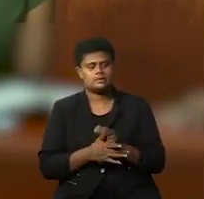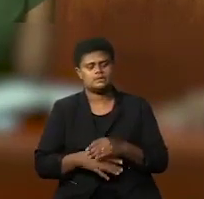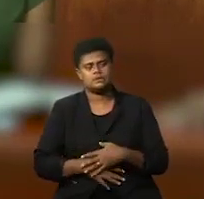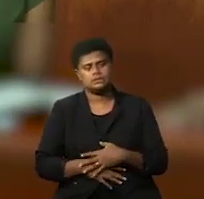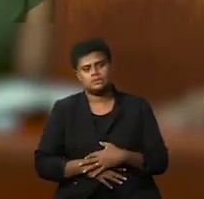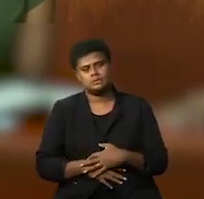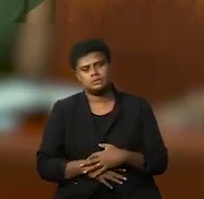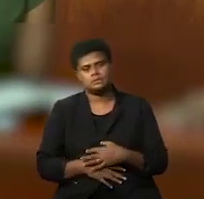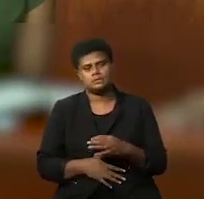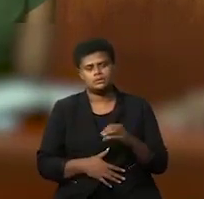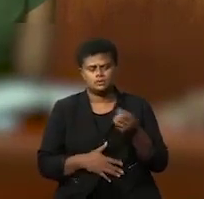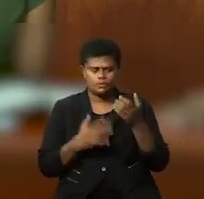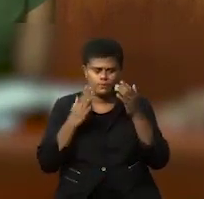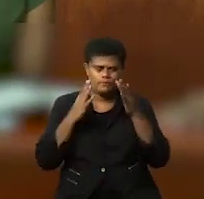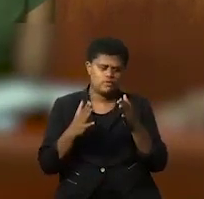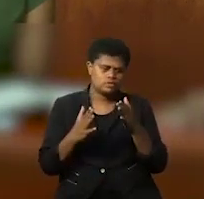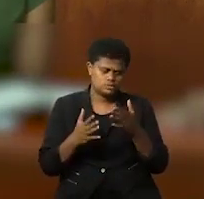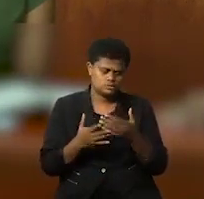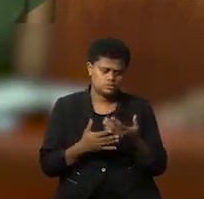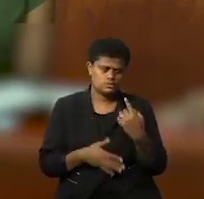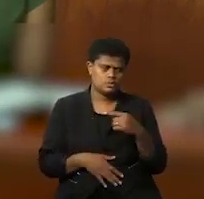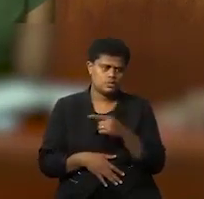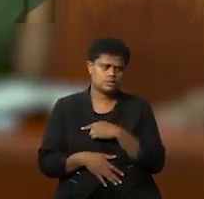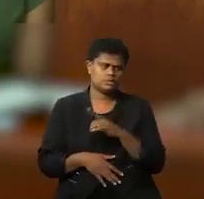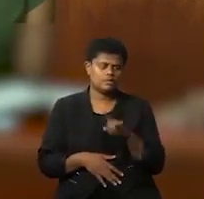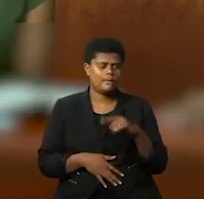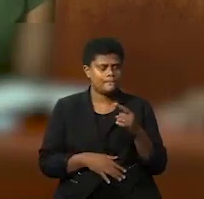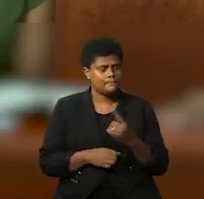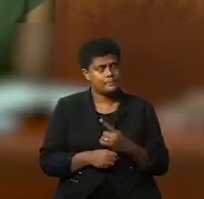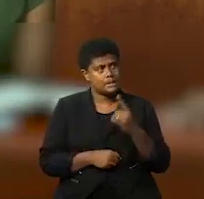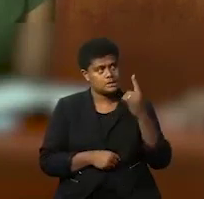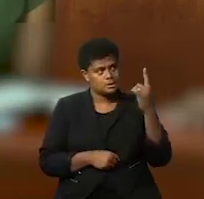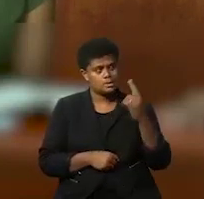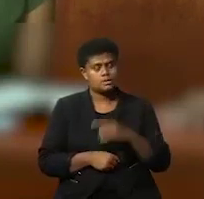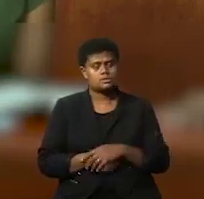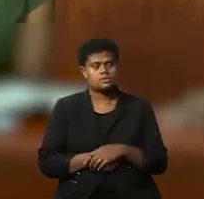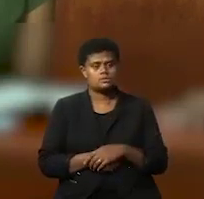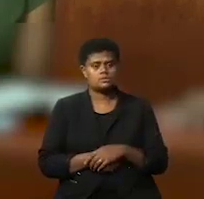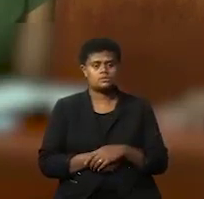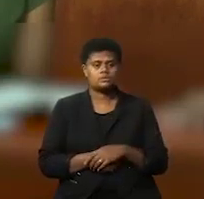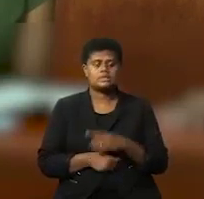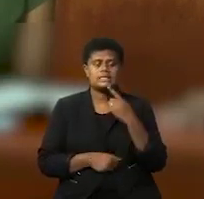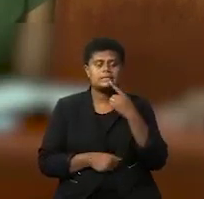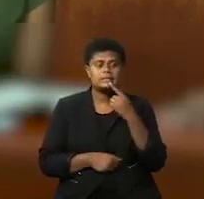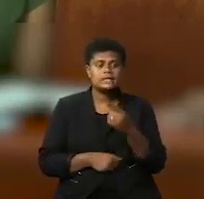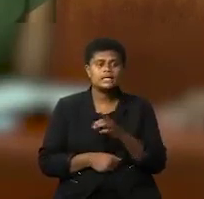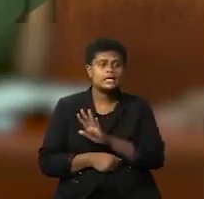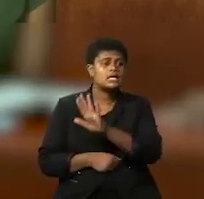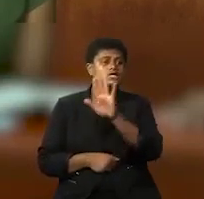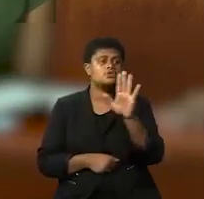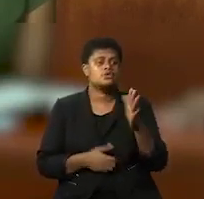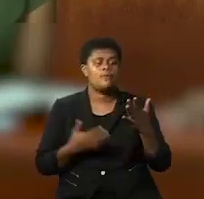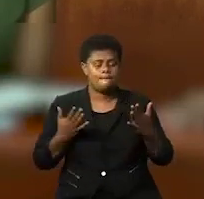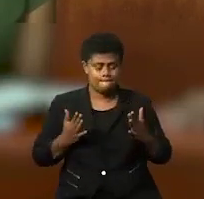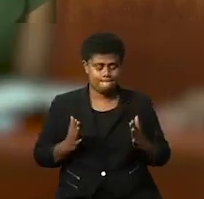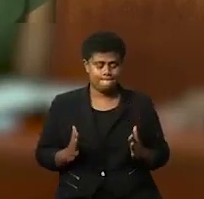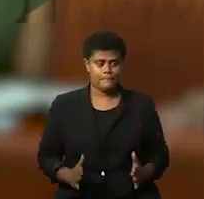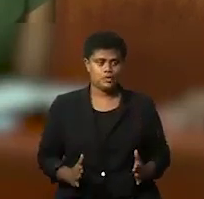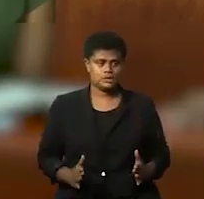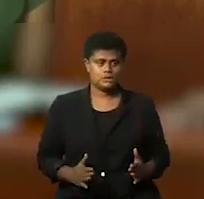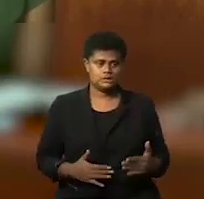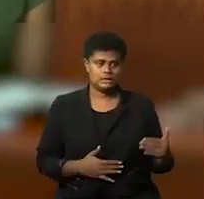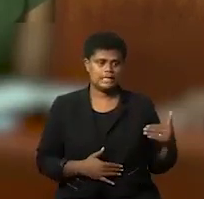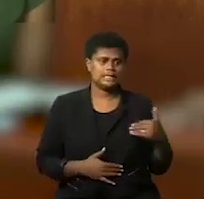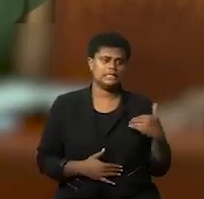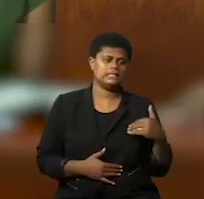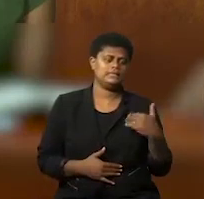only something that really are just focusing on us. But God here is saying, your body be a living sacrifice.